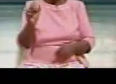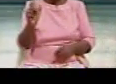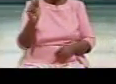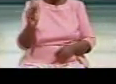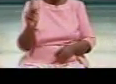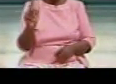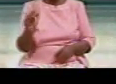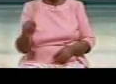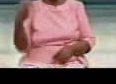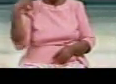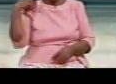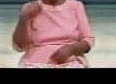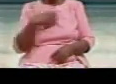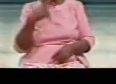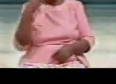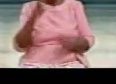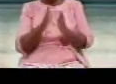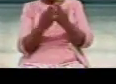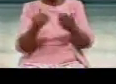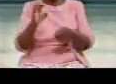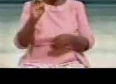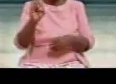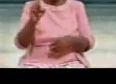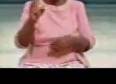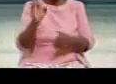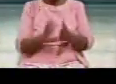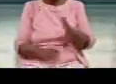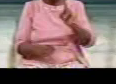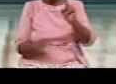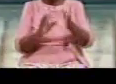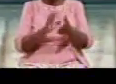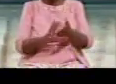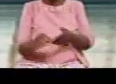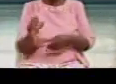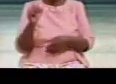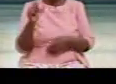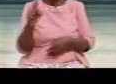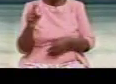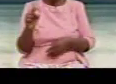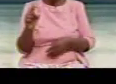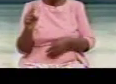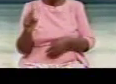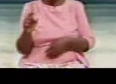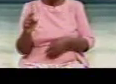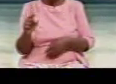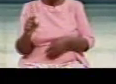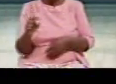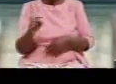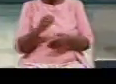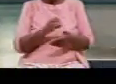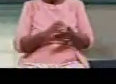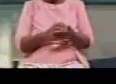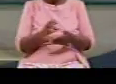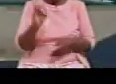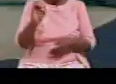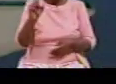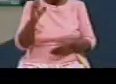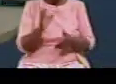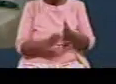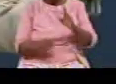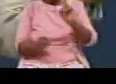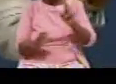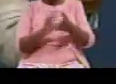chapter 1, I'm reading from verse 11. In Exodus chapter 1, reading from verse 11, it